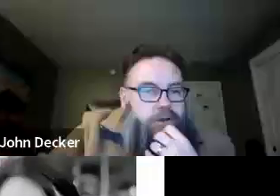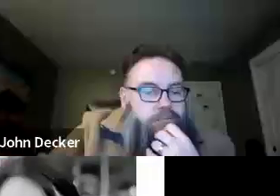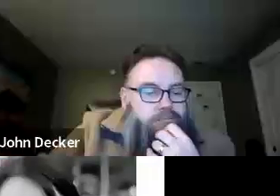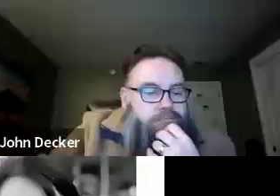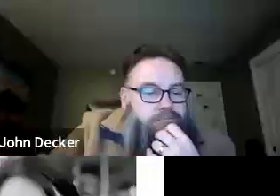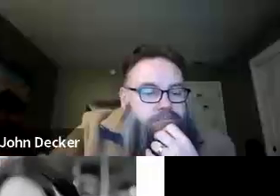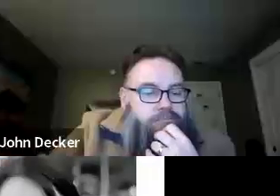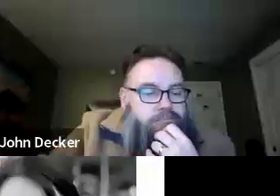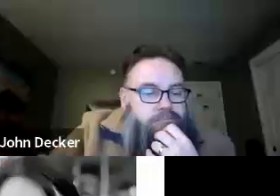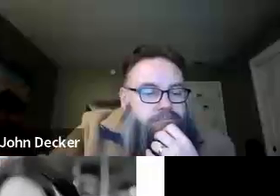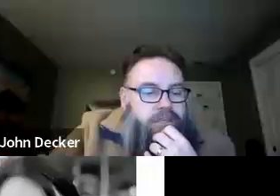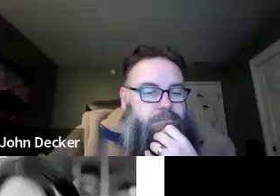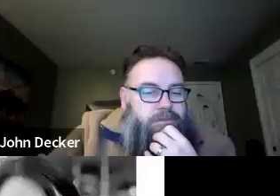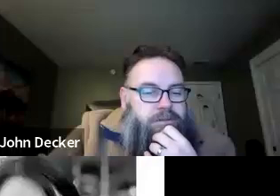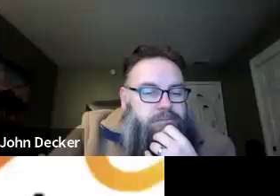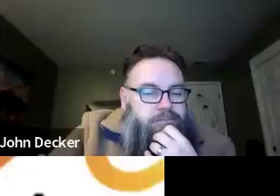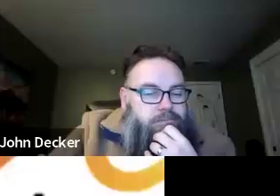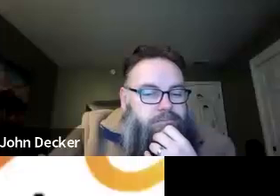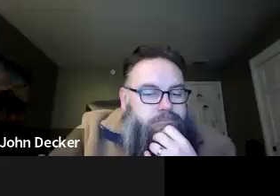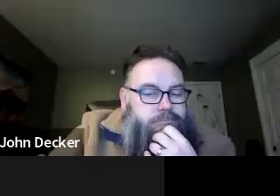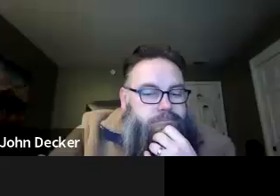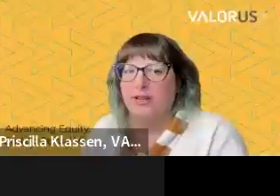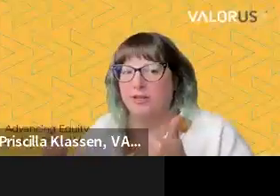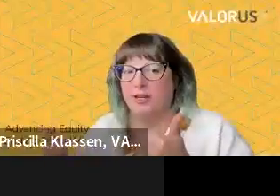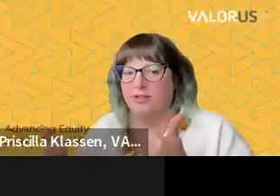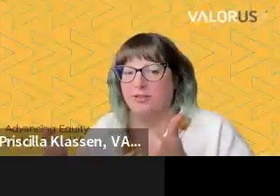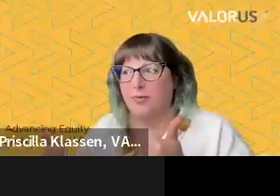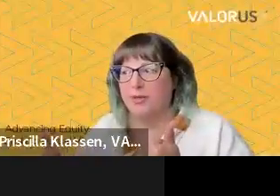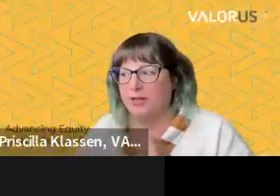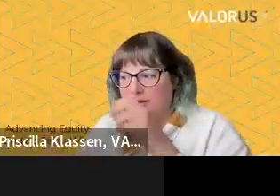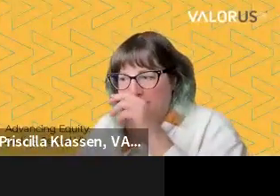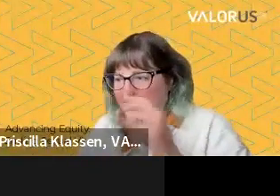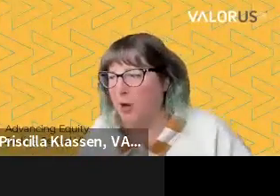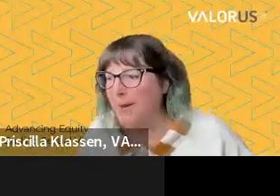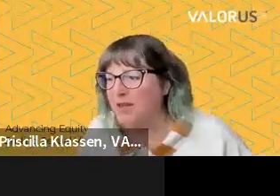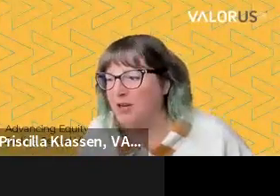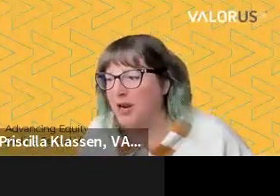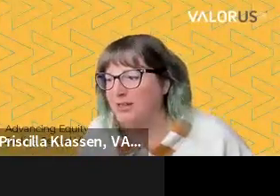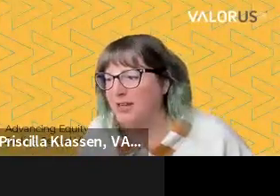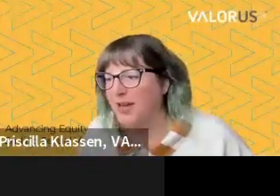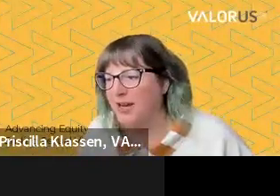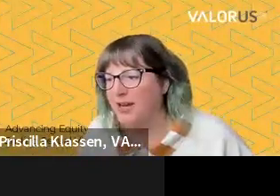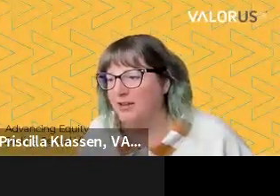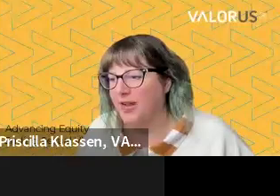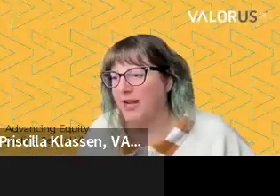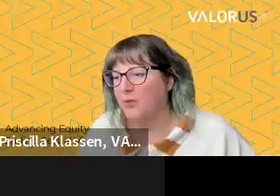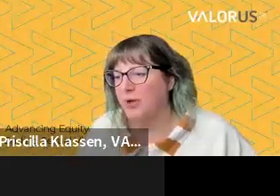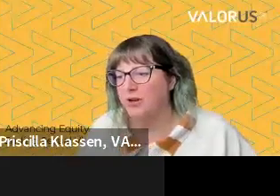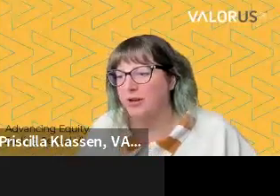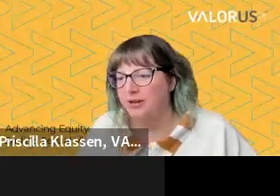There you go. Yeah, all right. Yep. Still good? I just swapped it. Okay, and you're not seeing